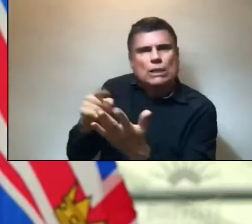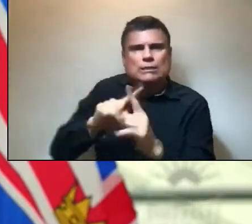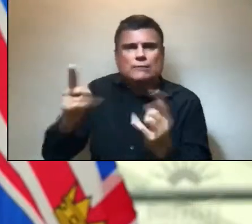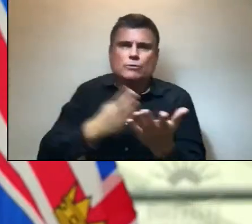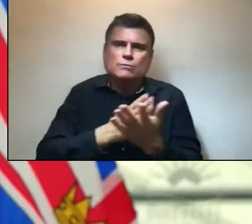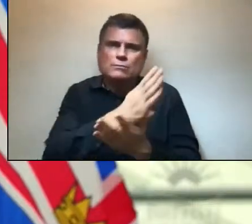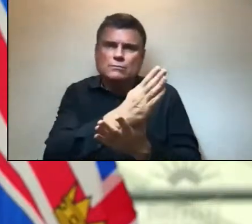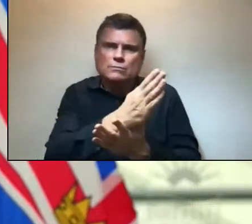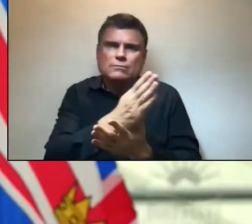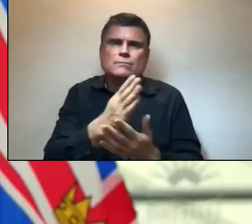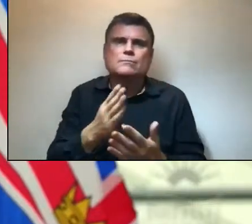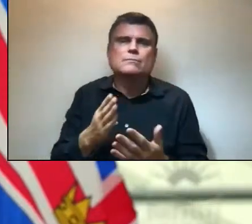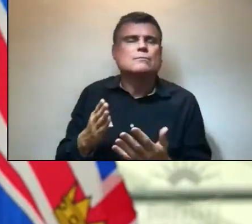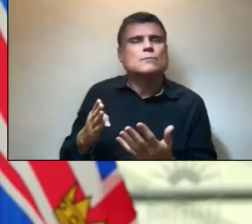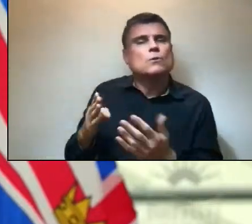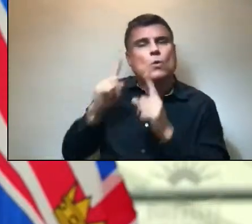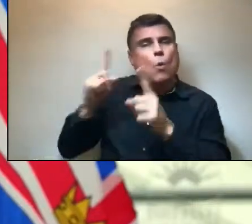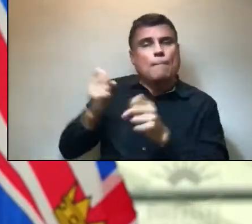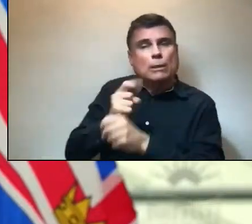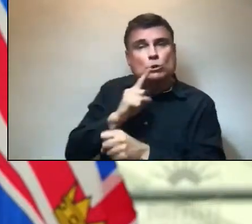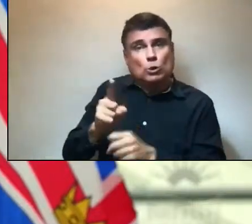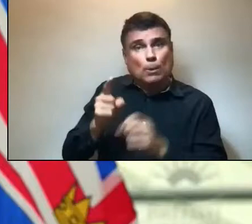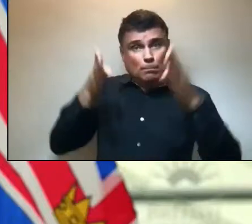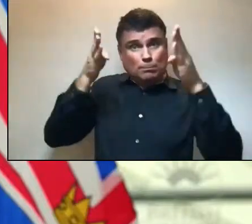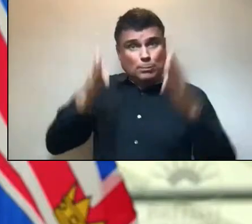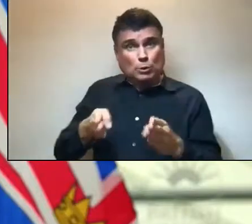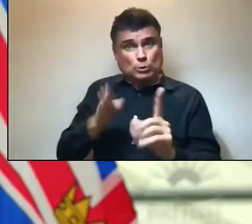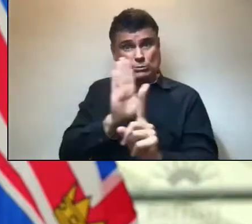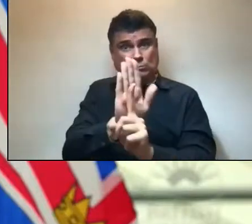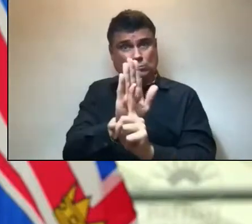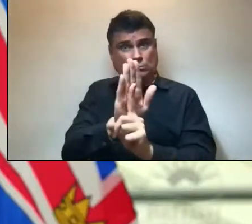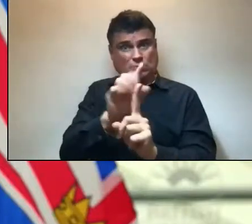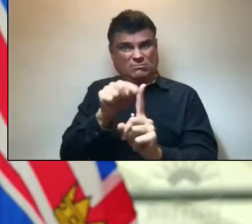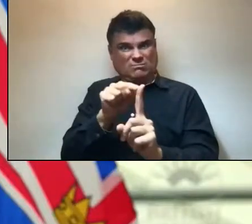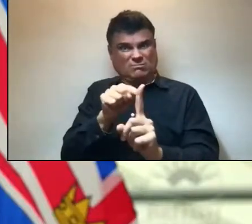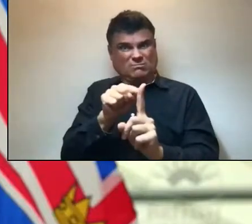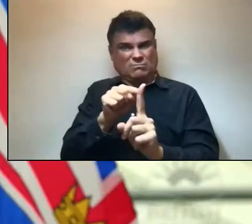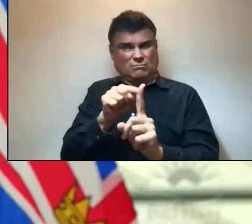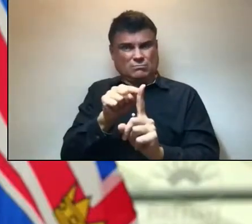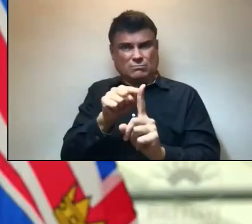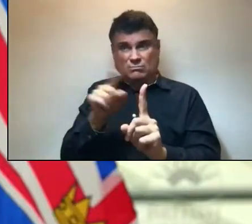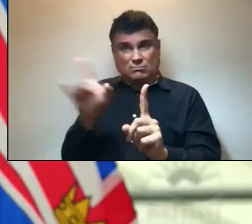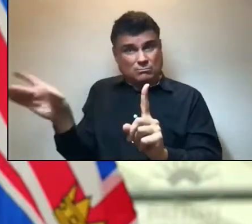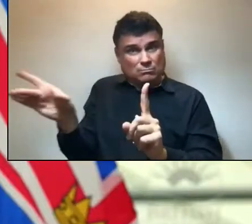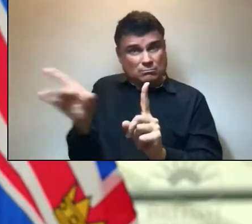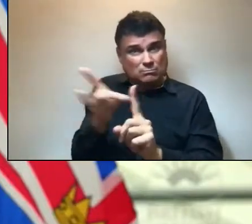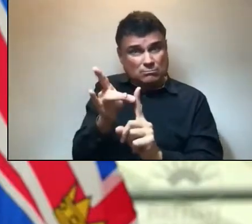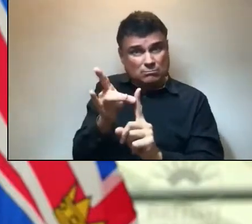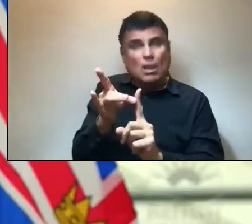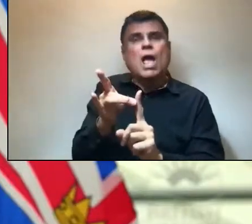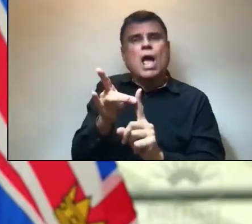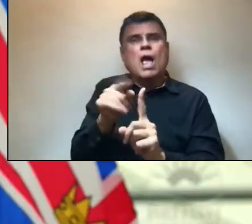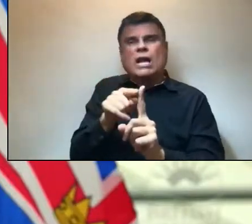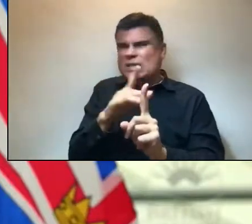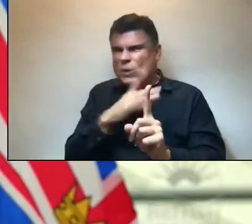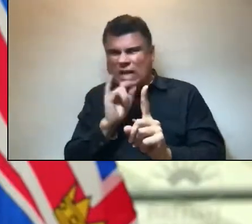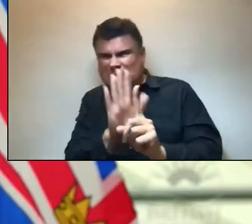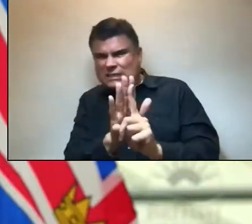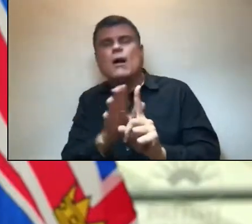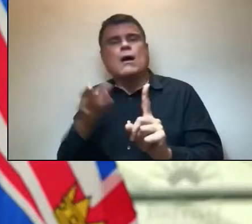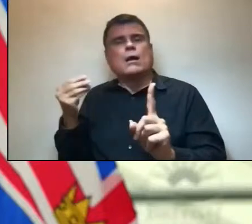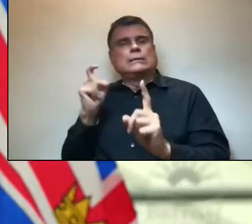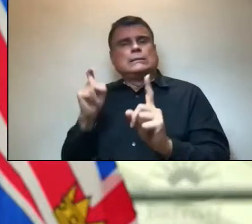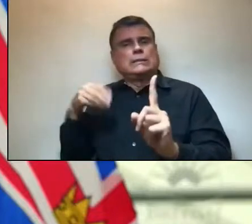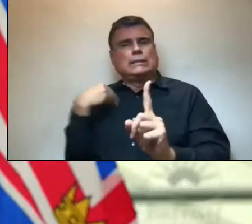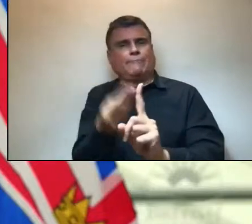the right person in the right strategies. They're not always perfect, and we've been modifying them as we go. I do want to caution